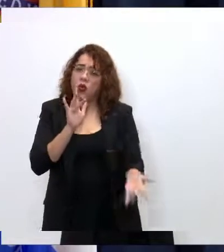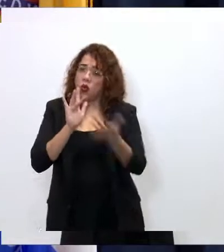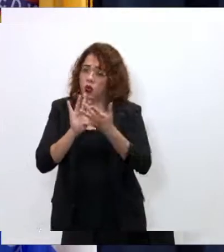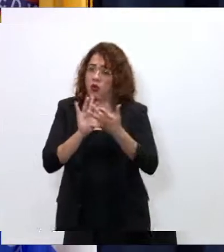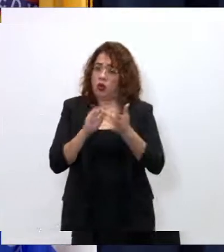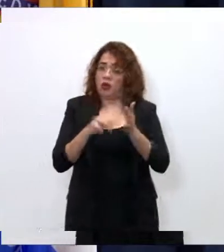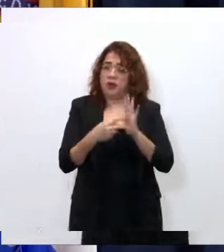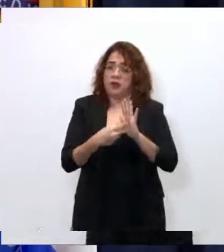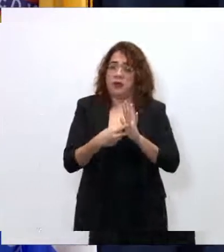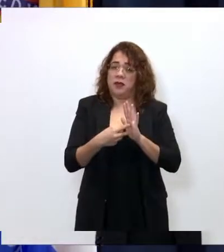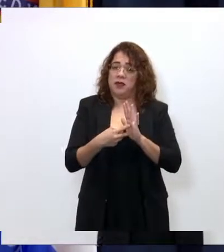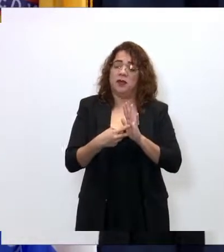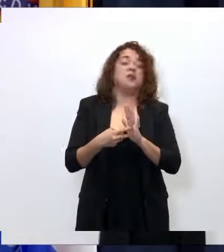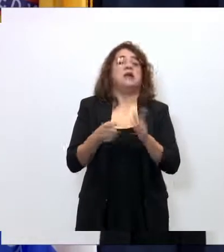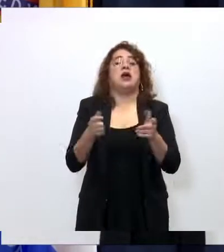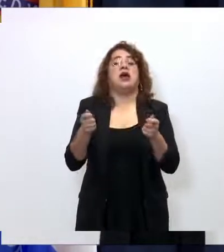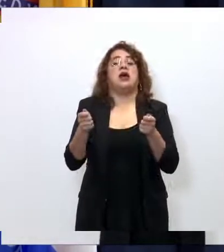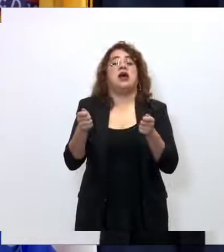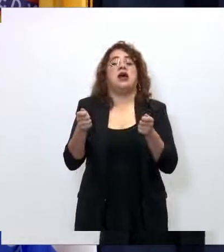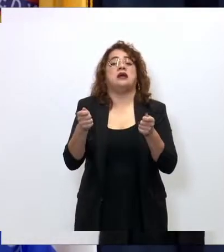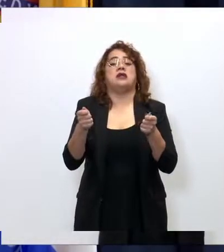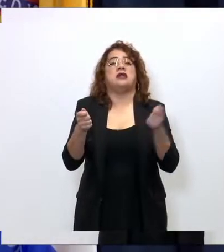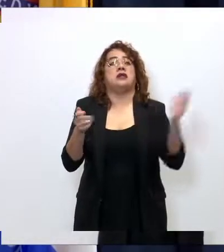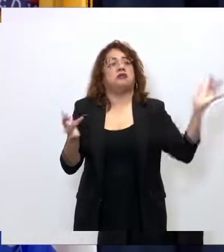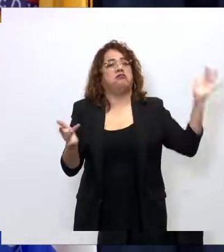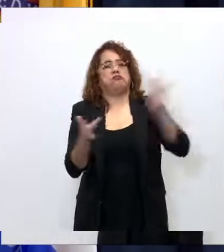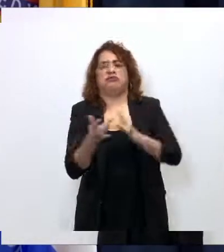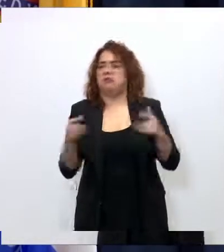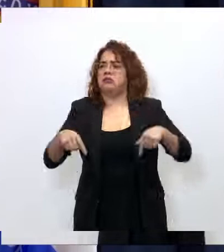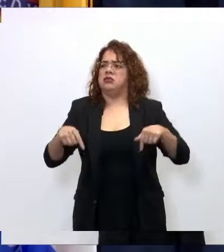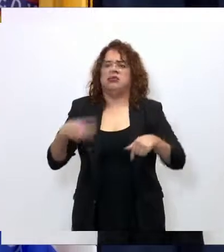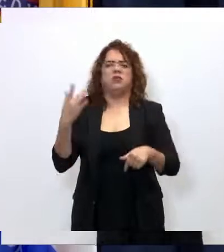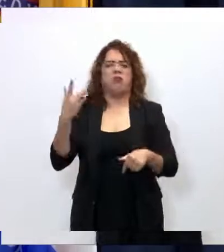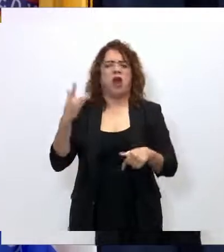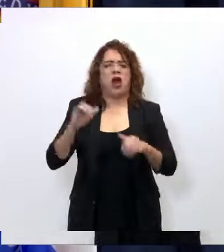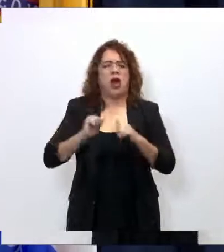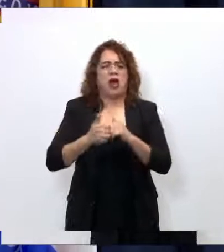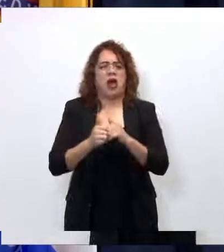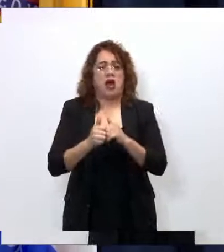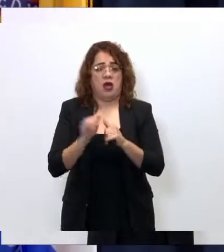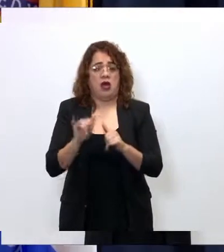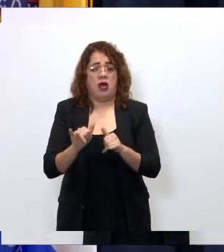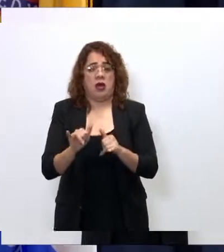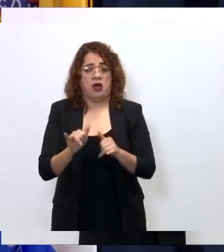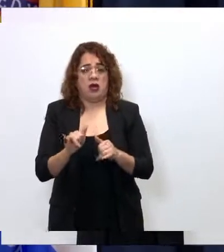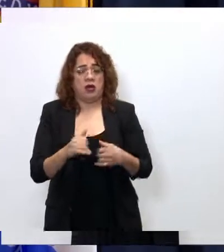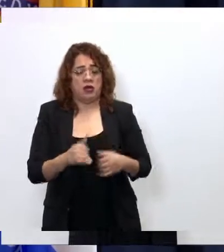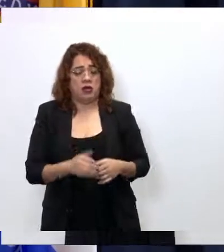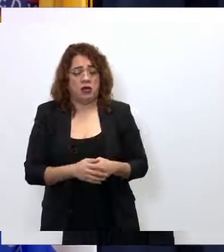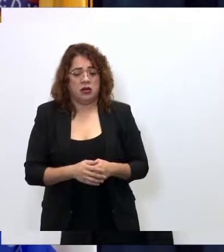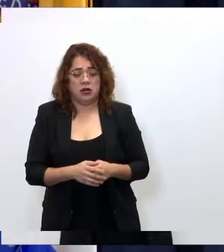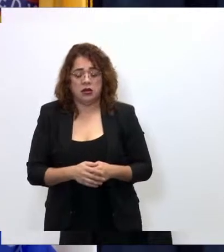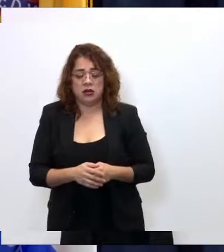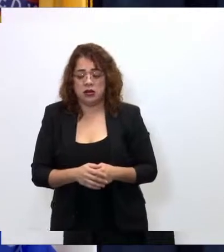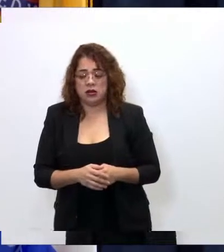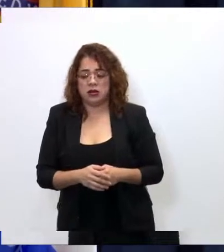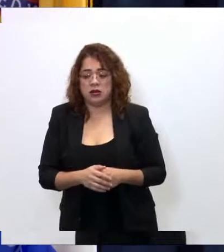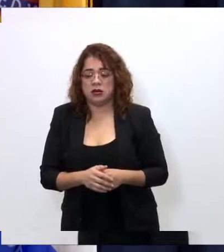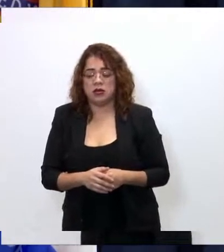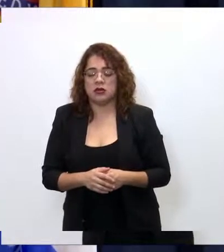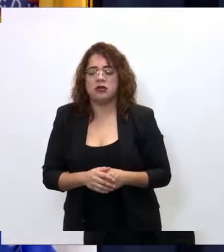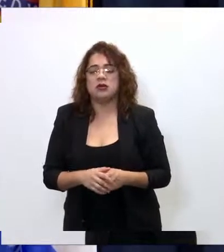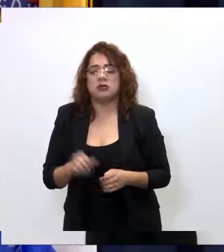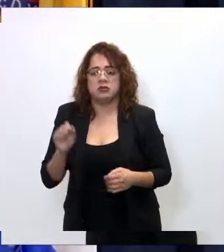out from the administration to the city, and when did that happen? Was that the question? It came out a little blurry. Is that right? Okay.